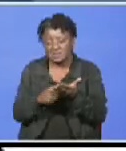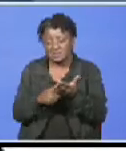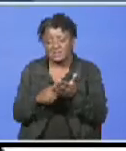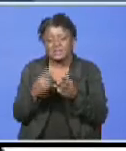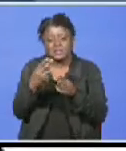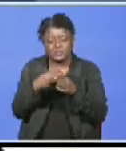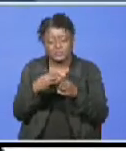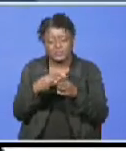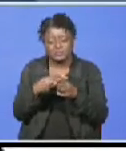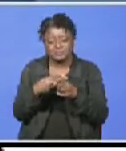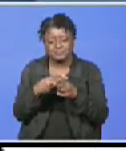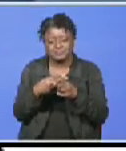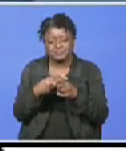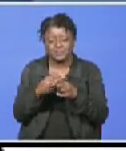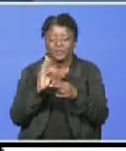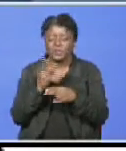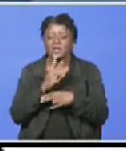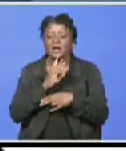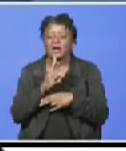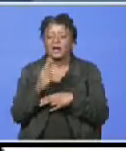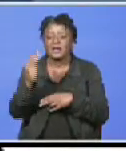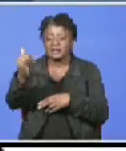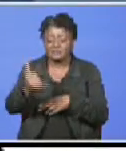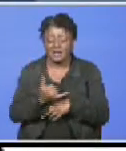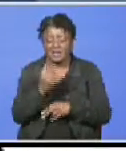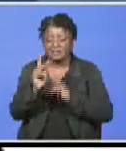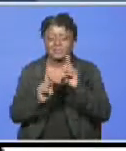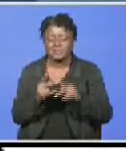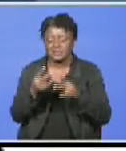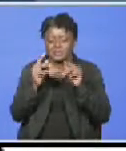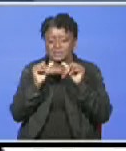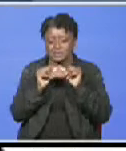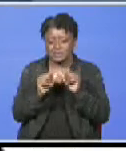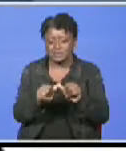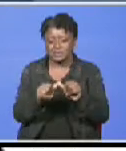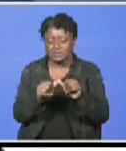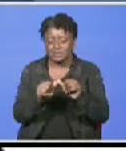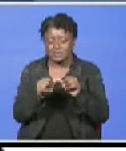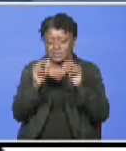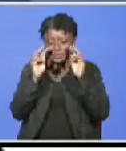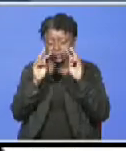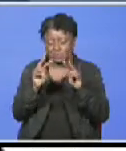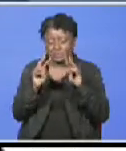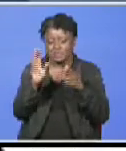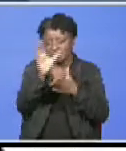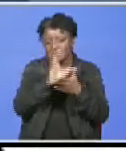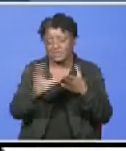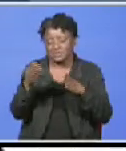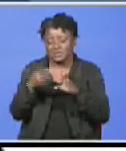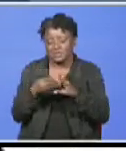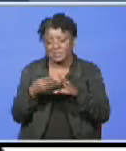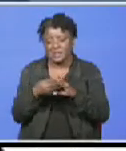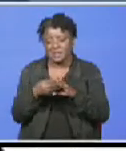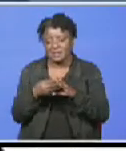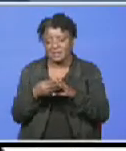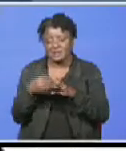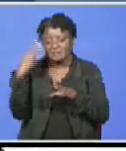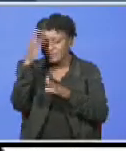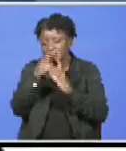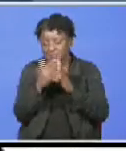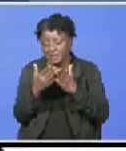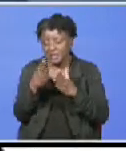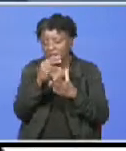short order, and we're inviting the public to stay tuned to the central bank website, our Facebook page, but in very short